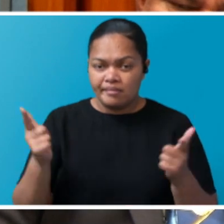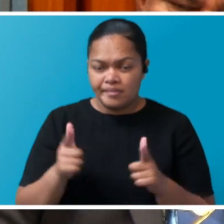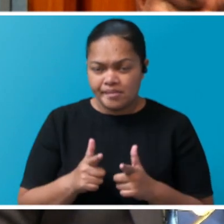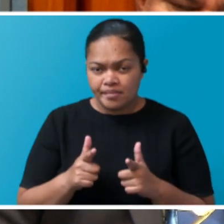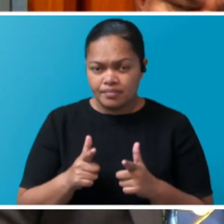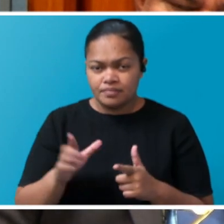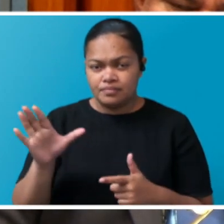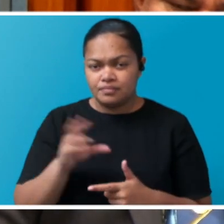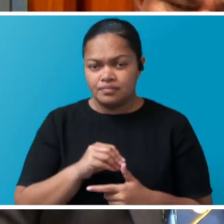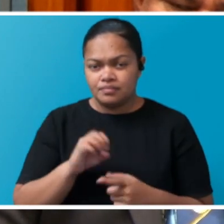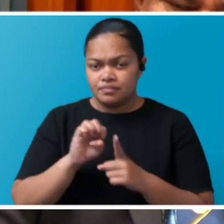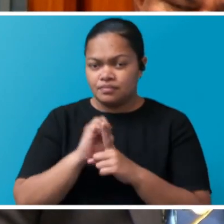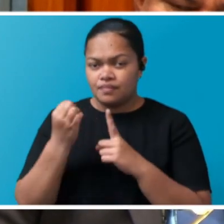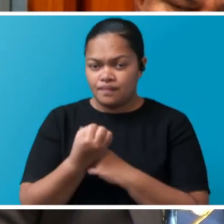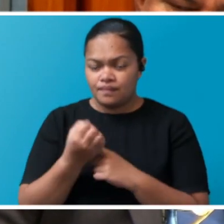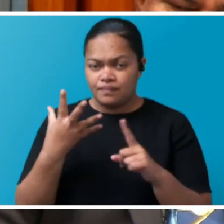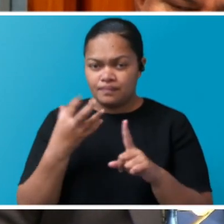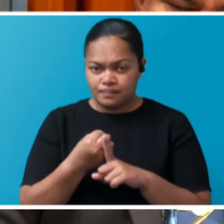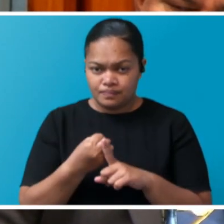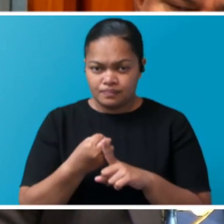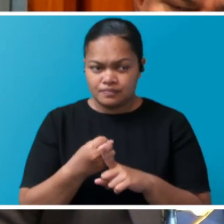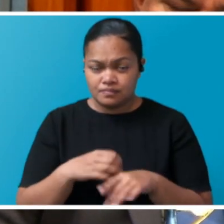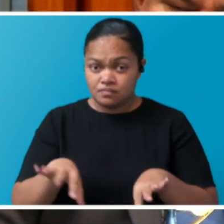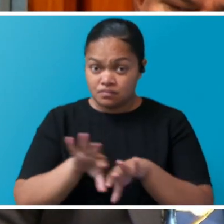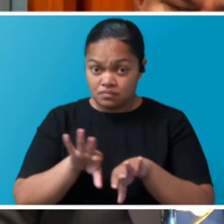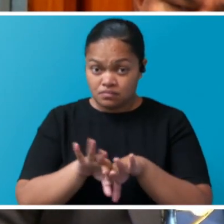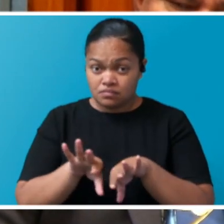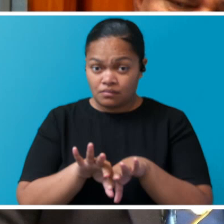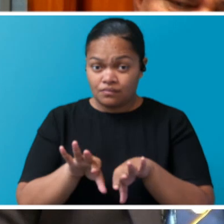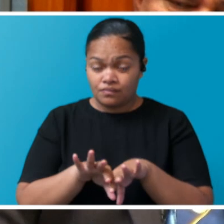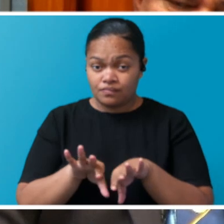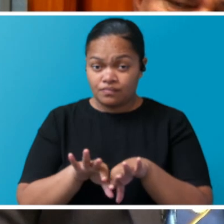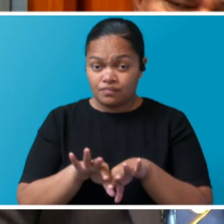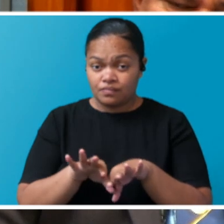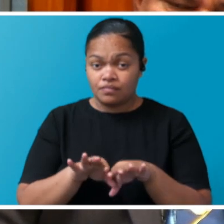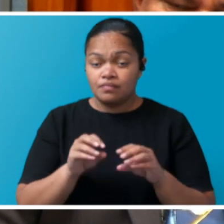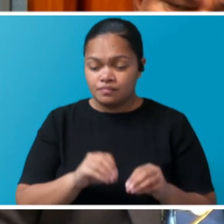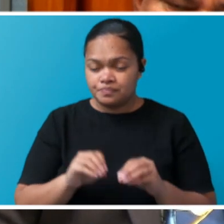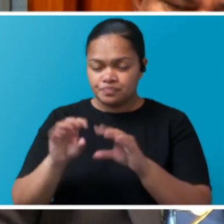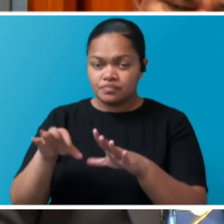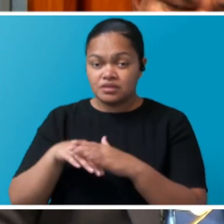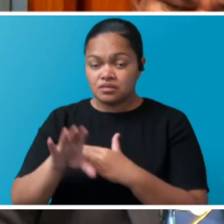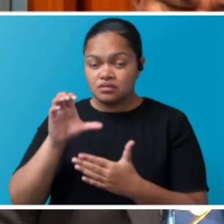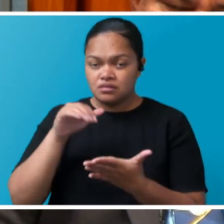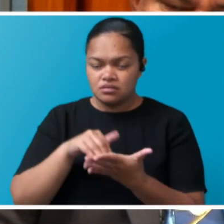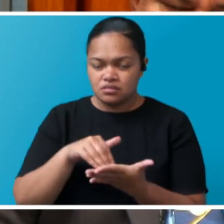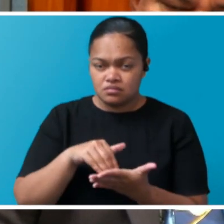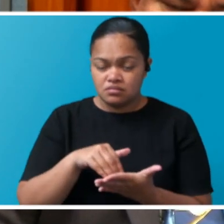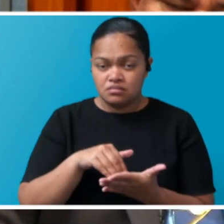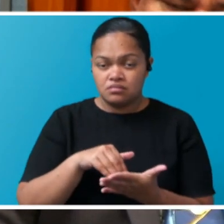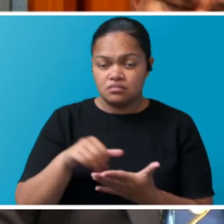minimization of environmental impact. Rubbish is initially deposited in the central areas of